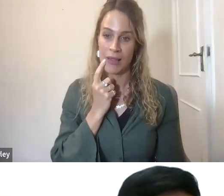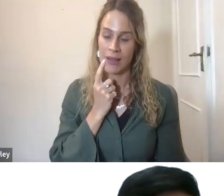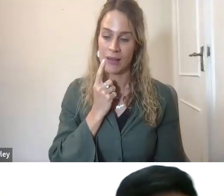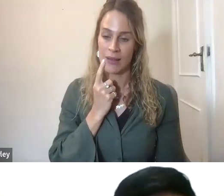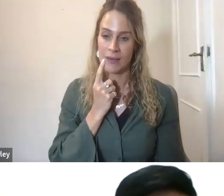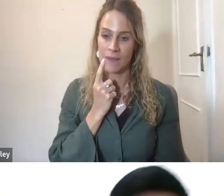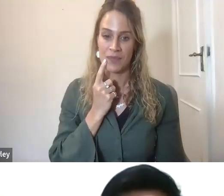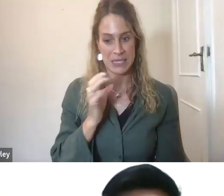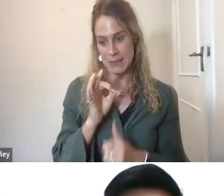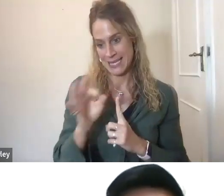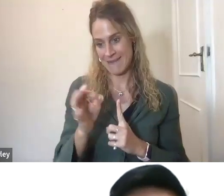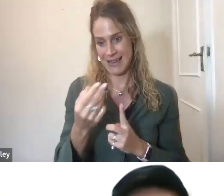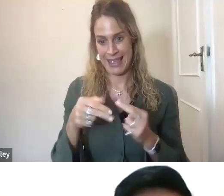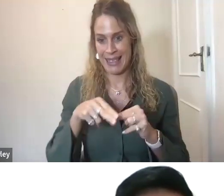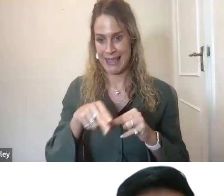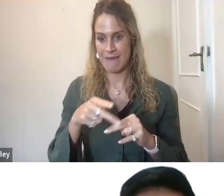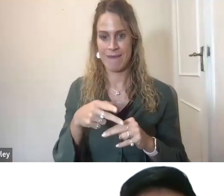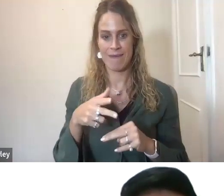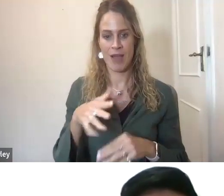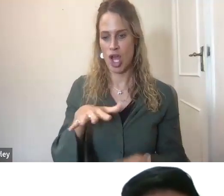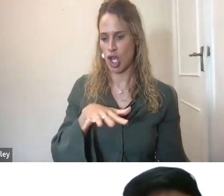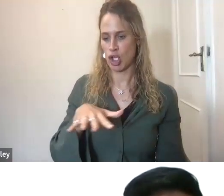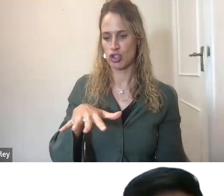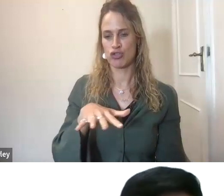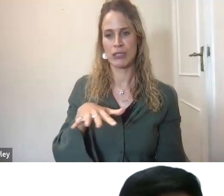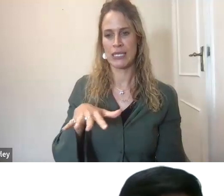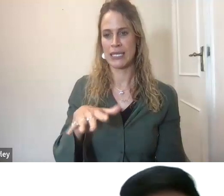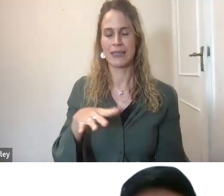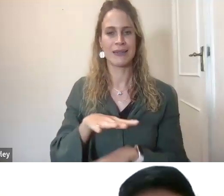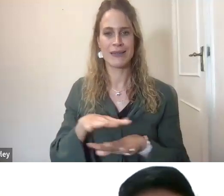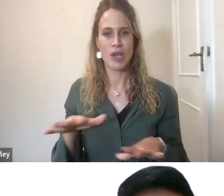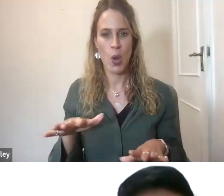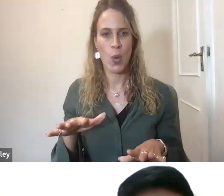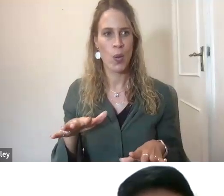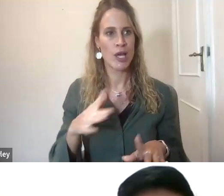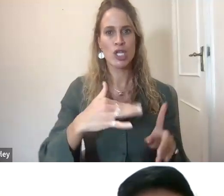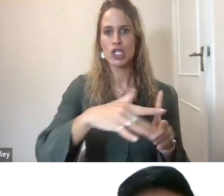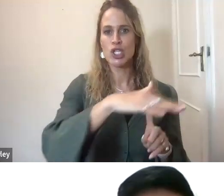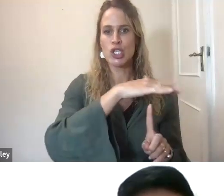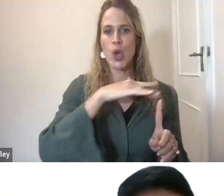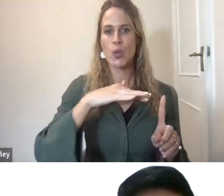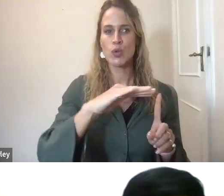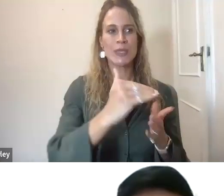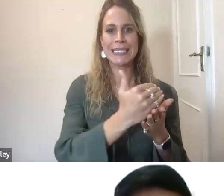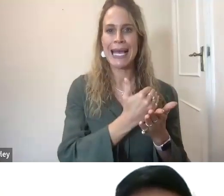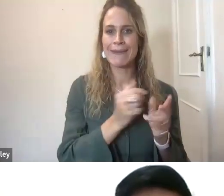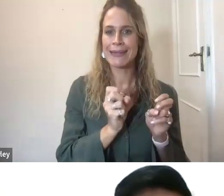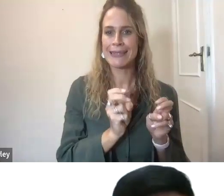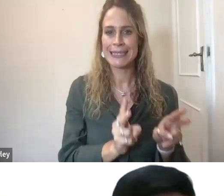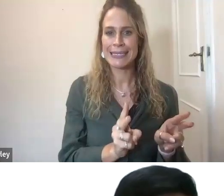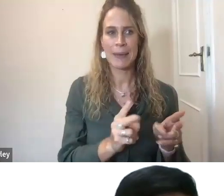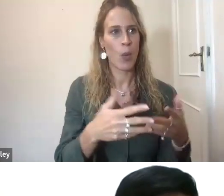if you live in a country, there's not a lot of social safety nets, for example. Even disaster relief operations